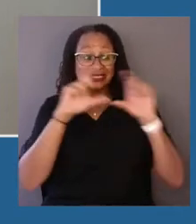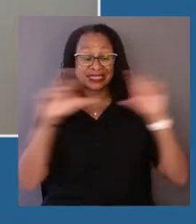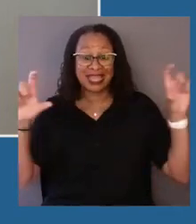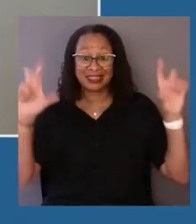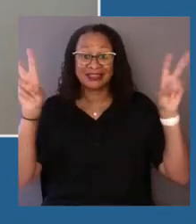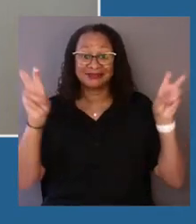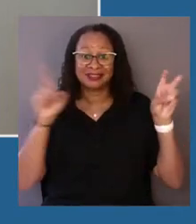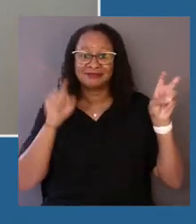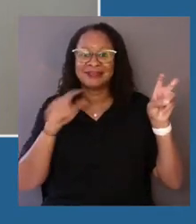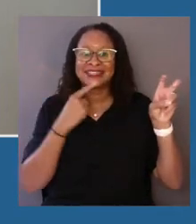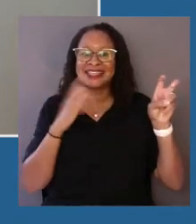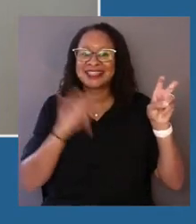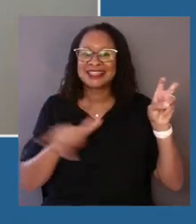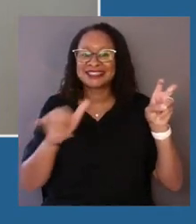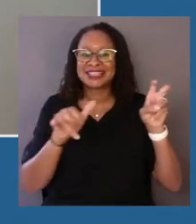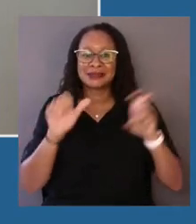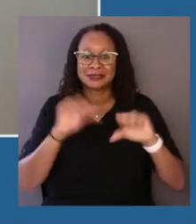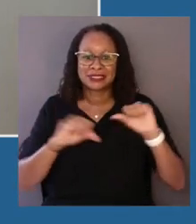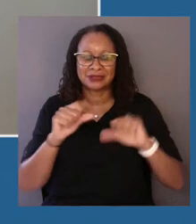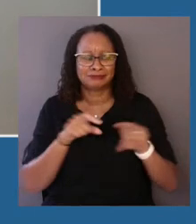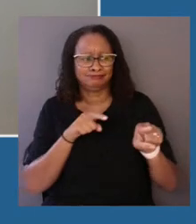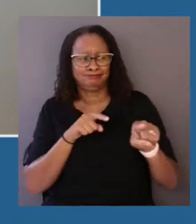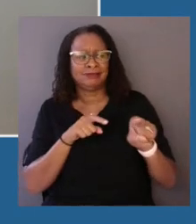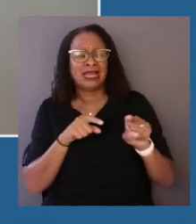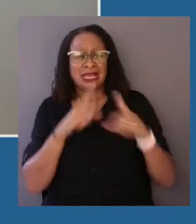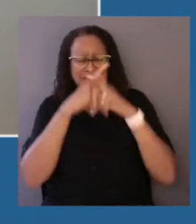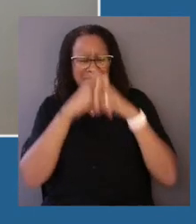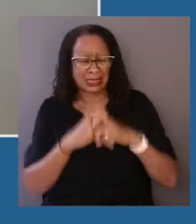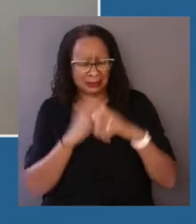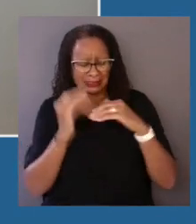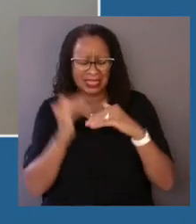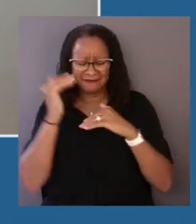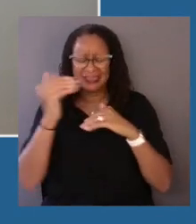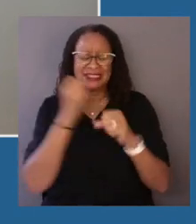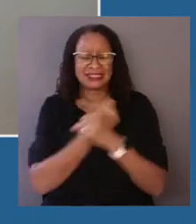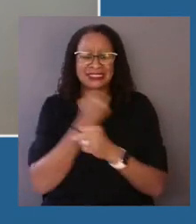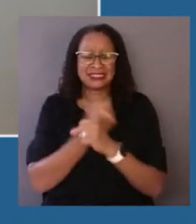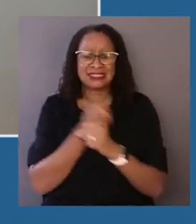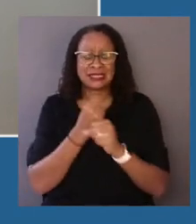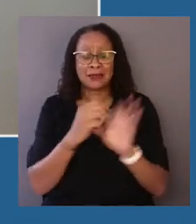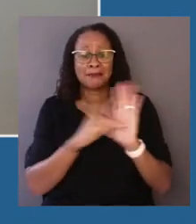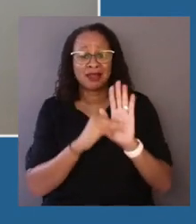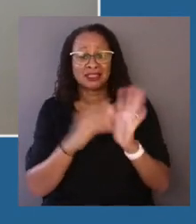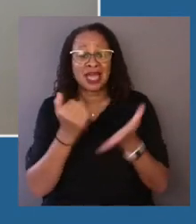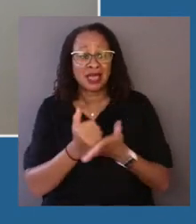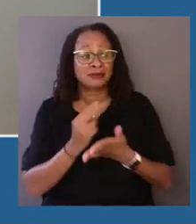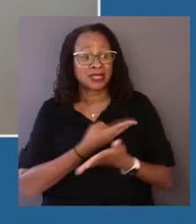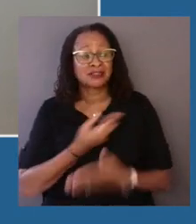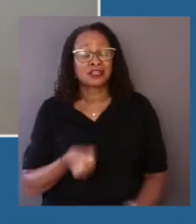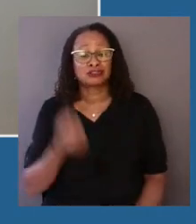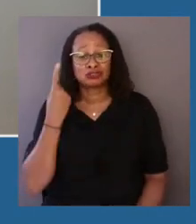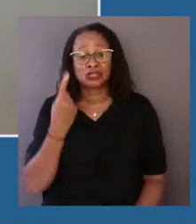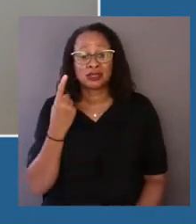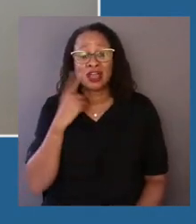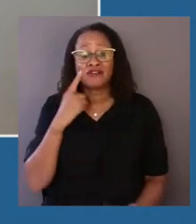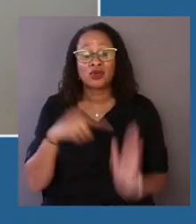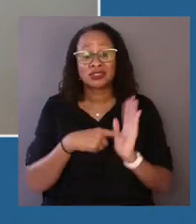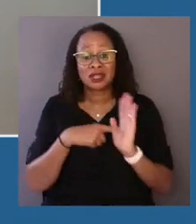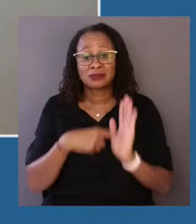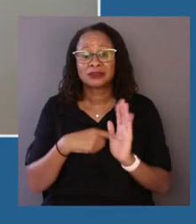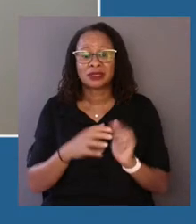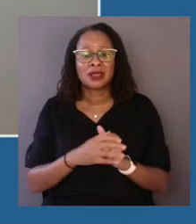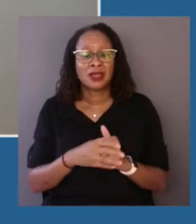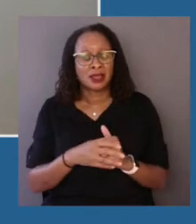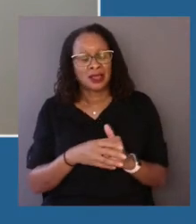deploying that very science. It's complex, advanced statistical modeling that helps us to understand, for example, just